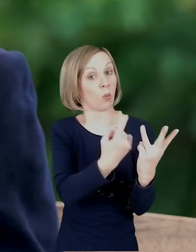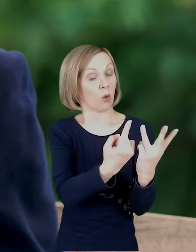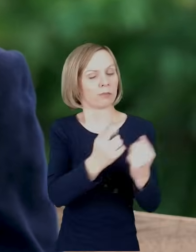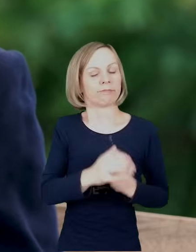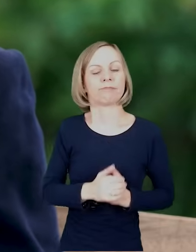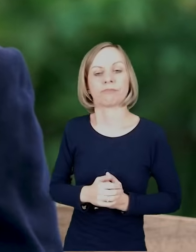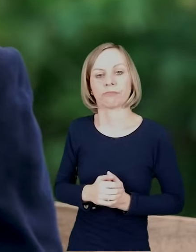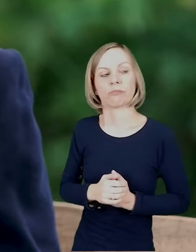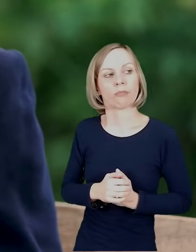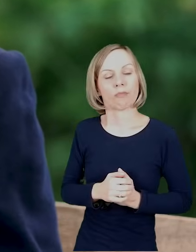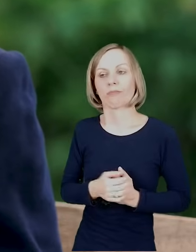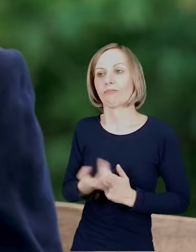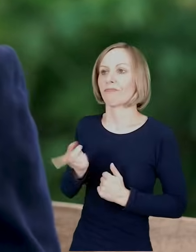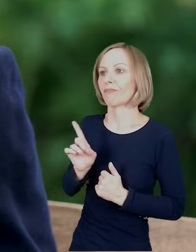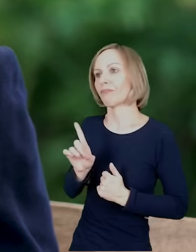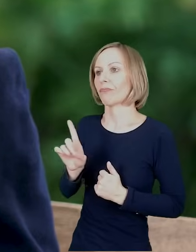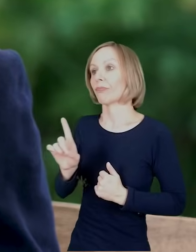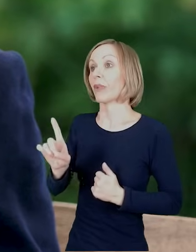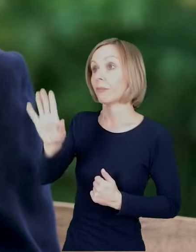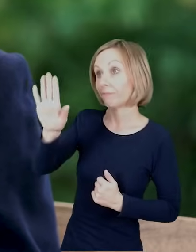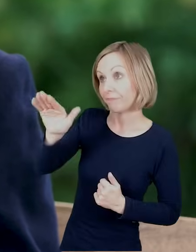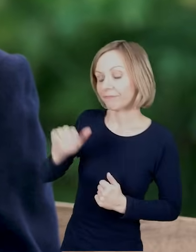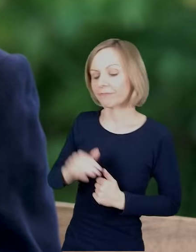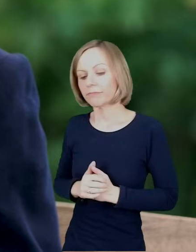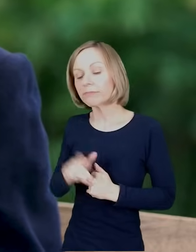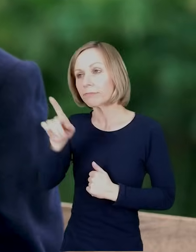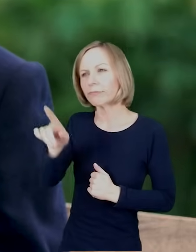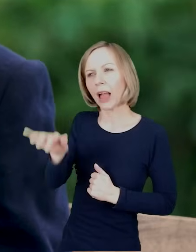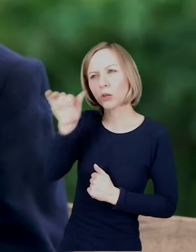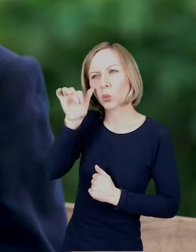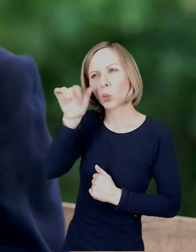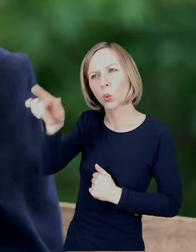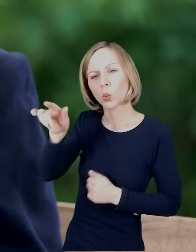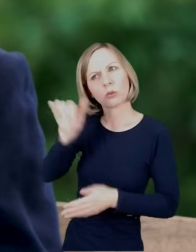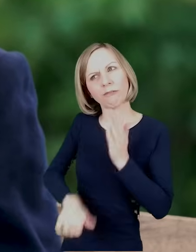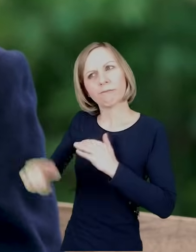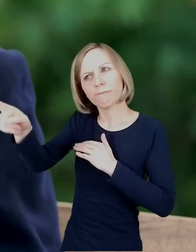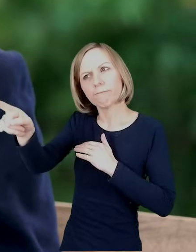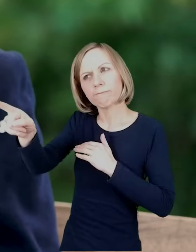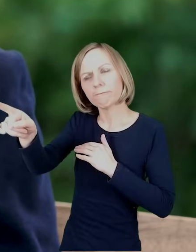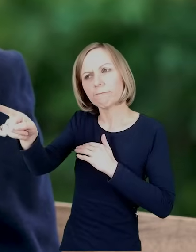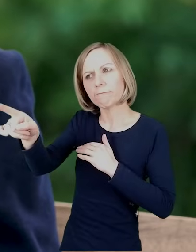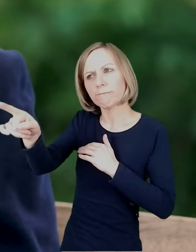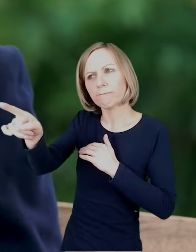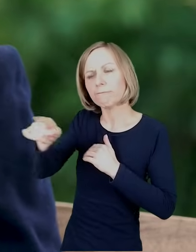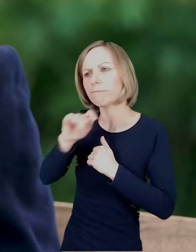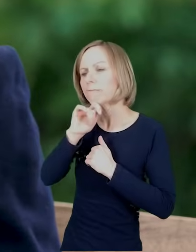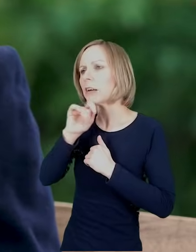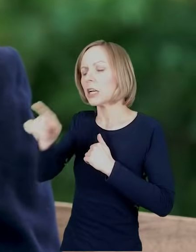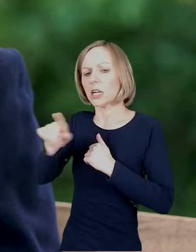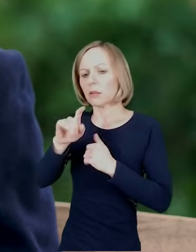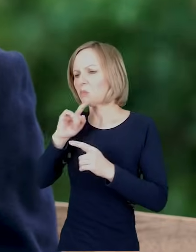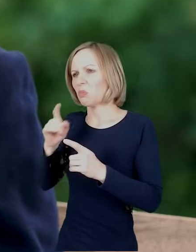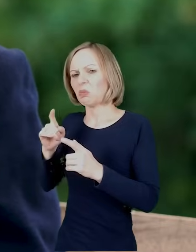Then the one who had received the 1 talent also came forward, saying, Master, I knew that you were a harsh man, reaping